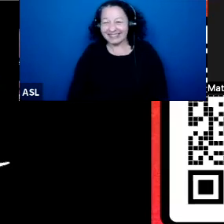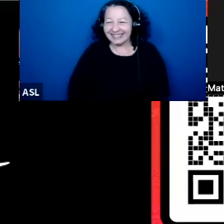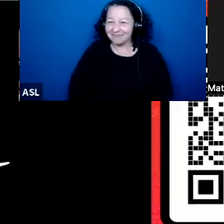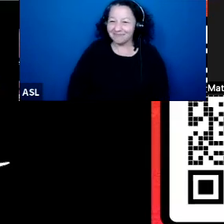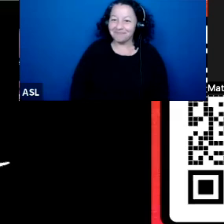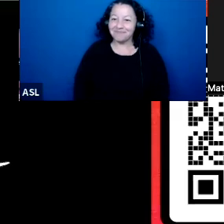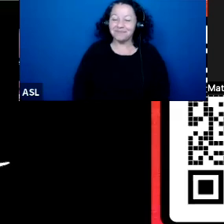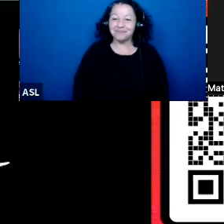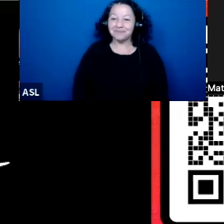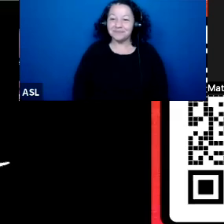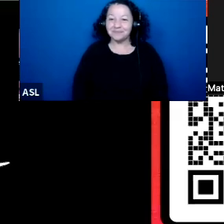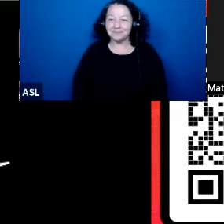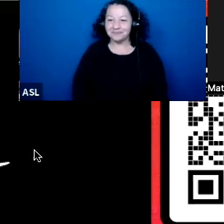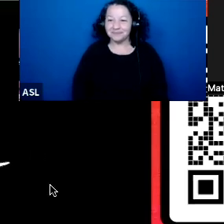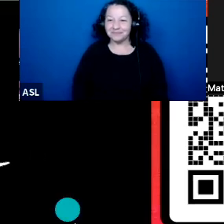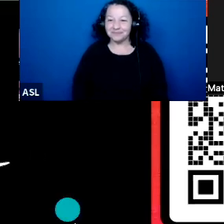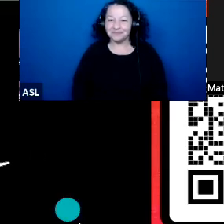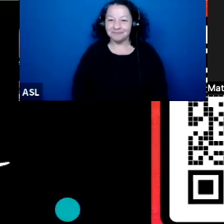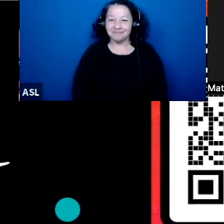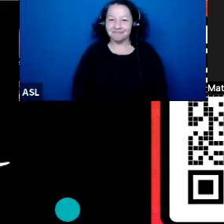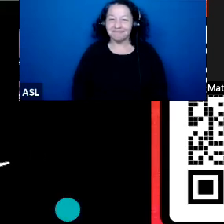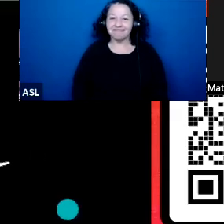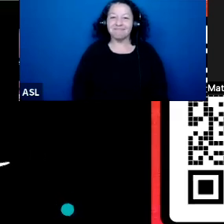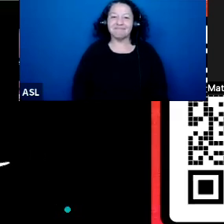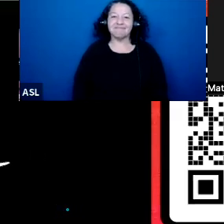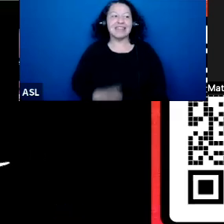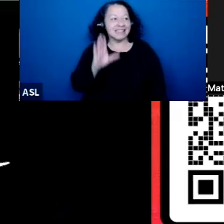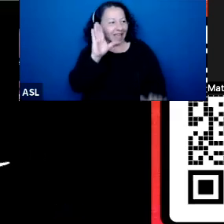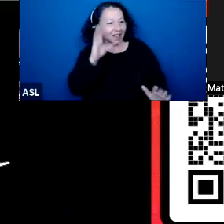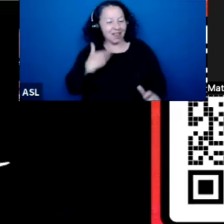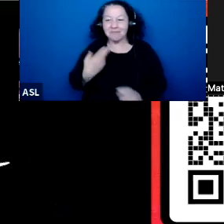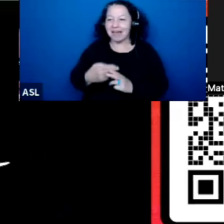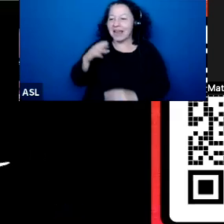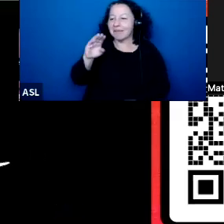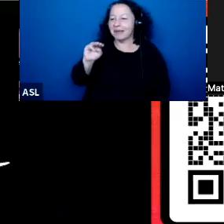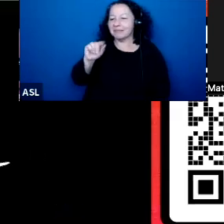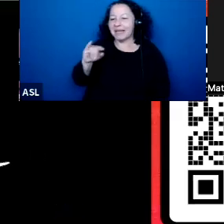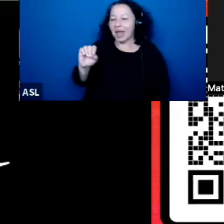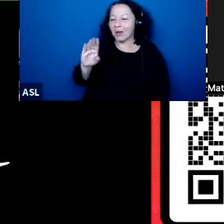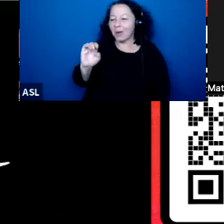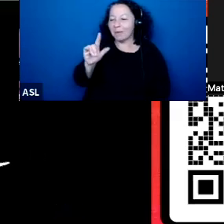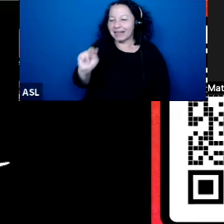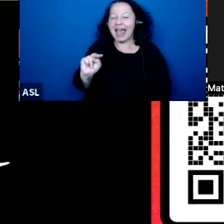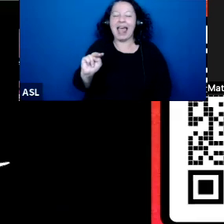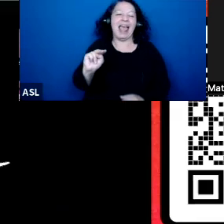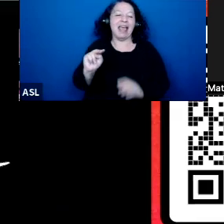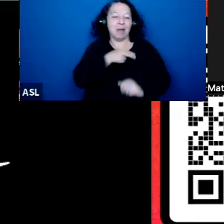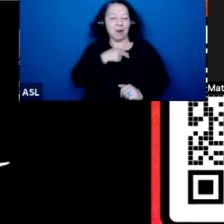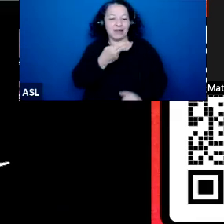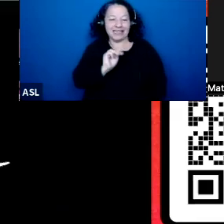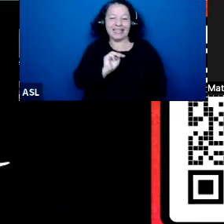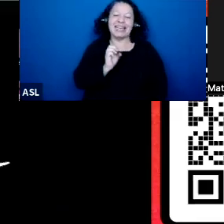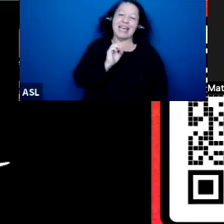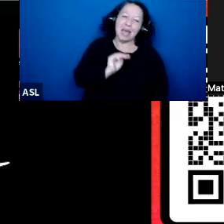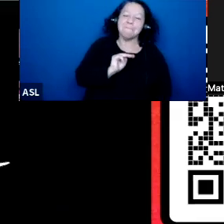Hey y'all, my name is Mateo Belen. My pronouns are he, him. Really, really grateful to be here with you all. And I work with Adi